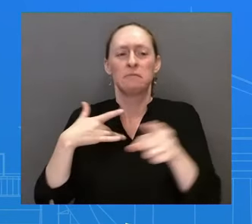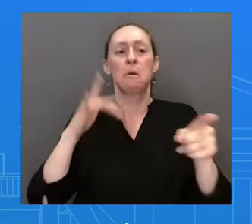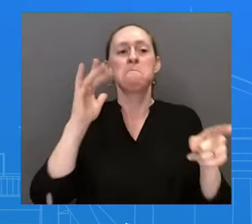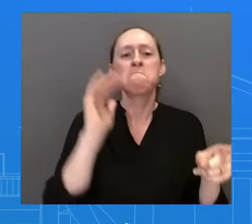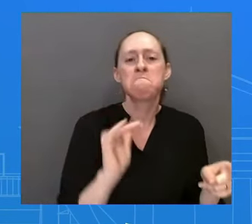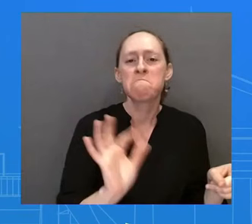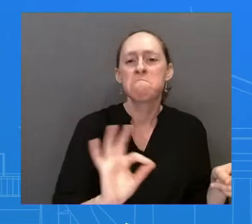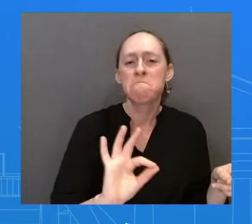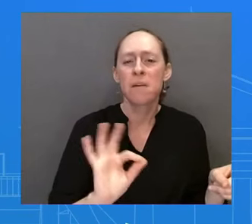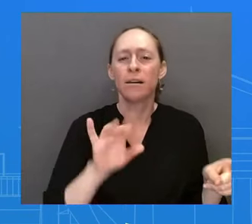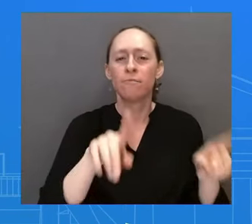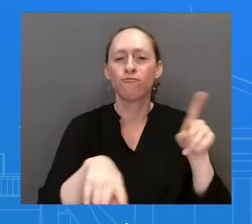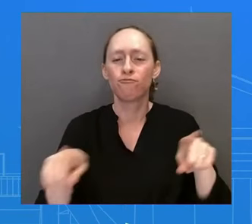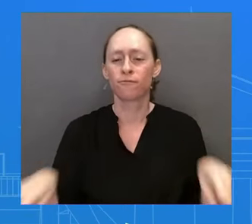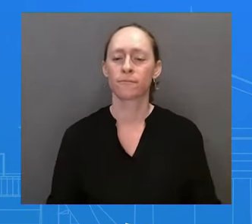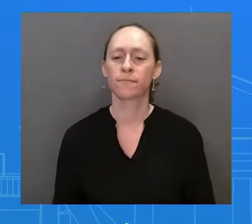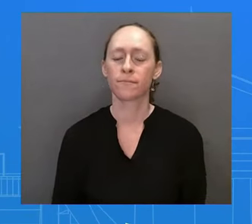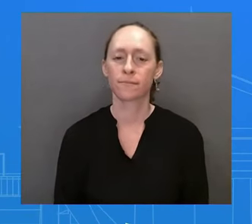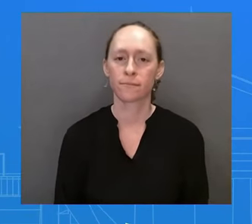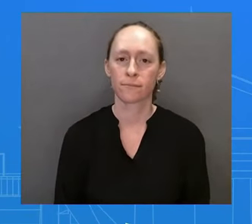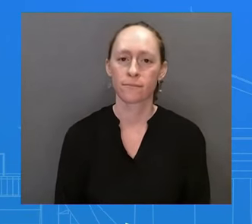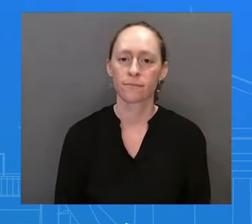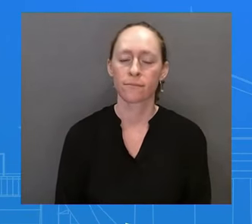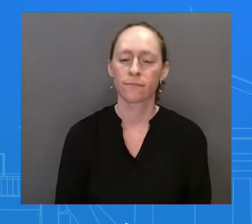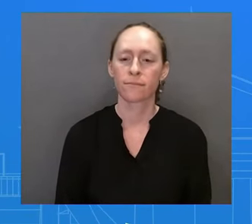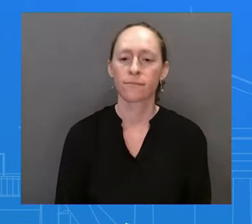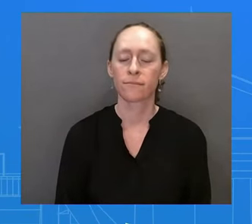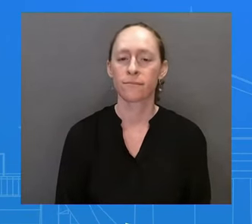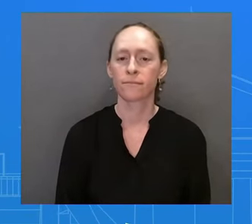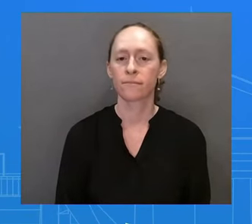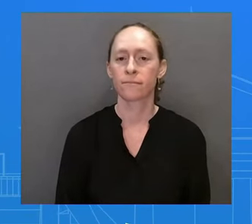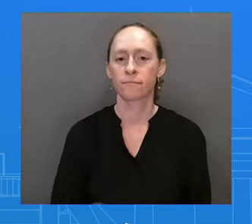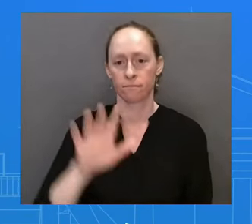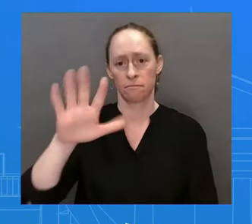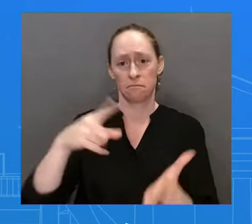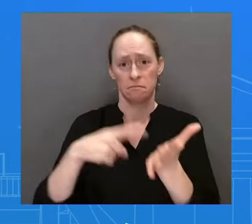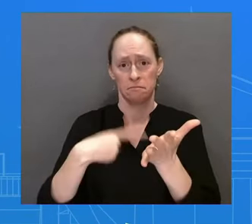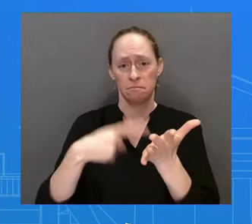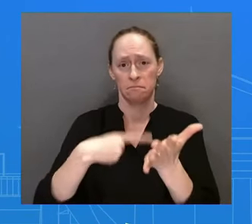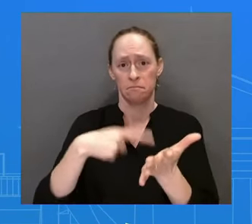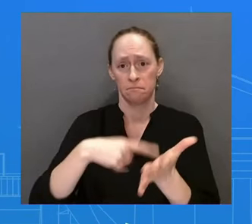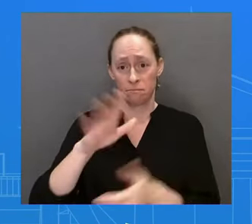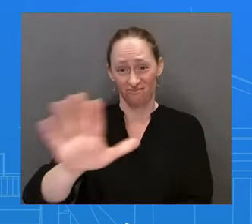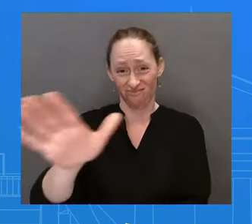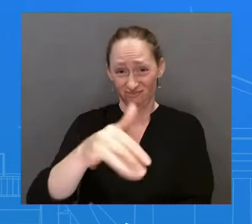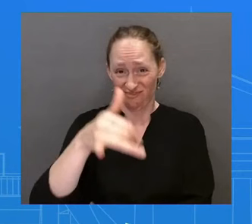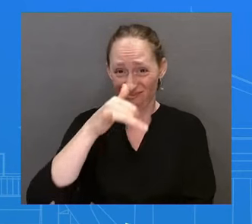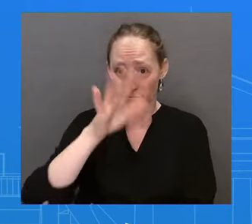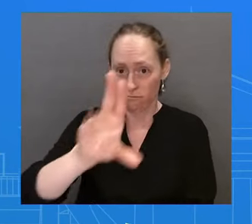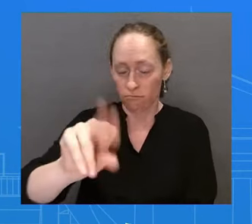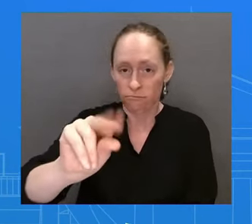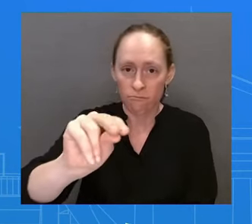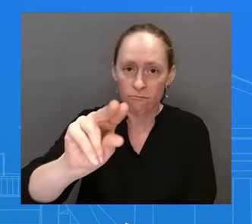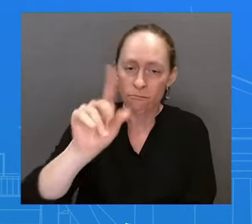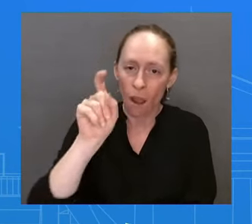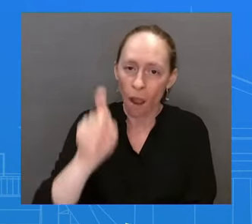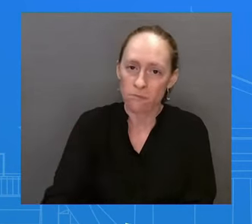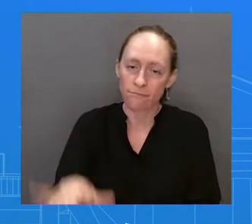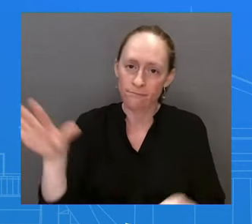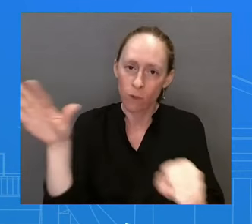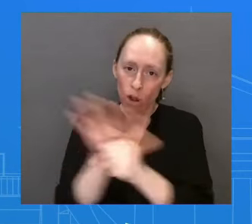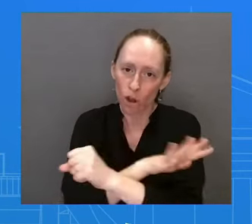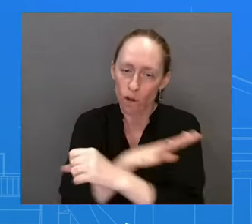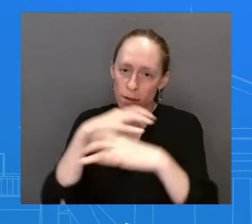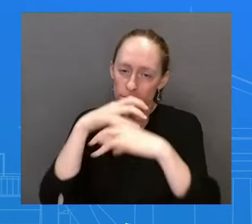is so classified and so secret that there's a real limit. In fact, there's a real danger to somebody like